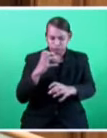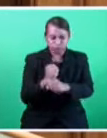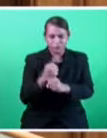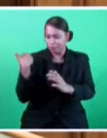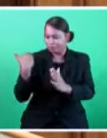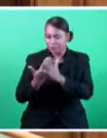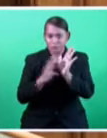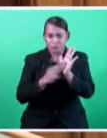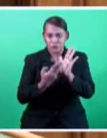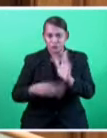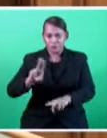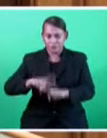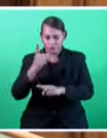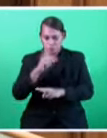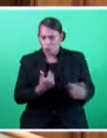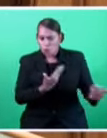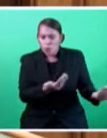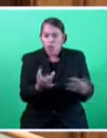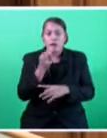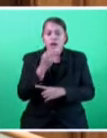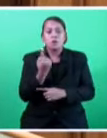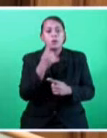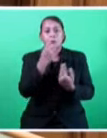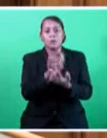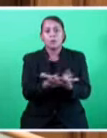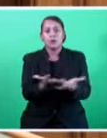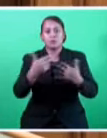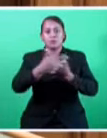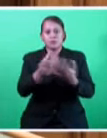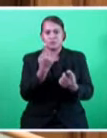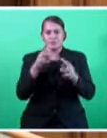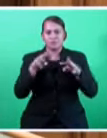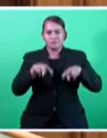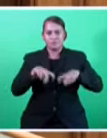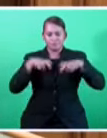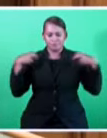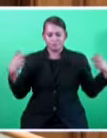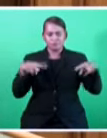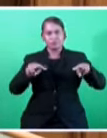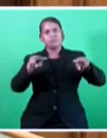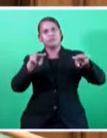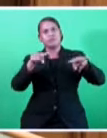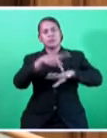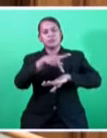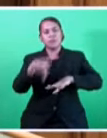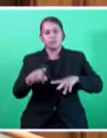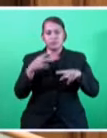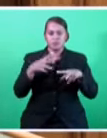I also welcome members of the public joining us in the gallery and those watching the live